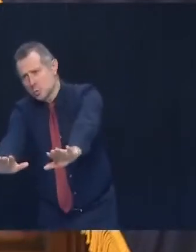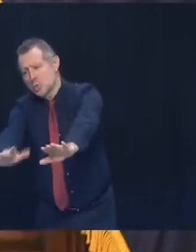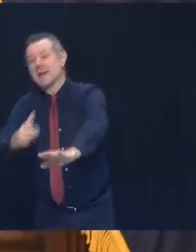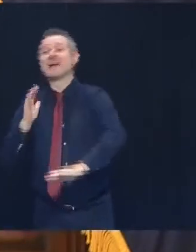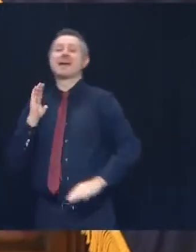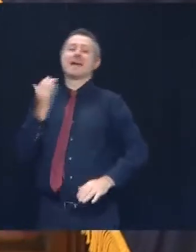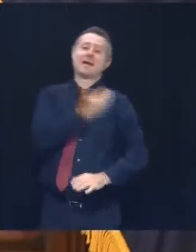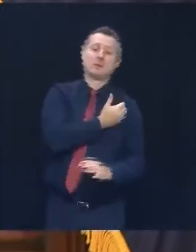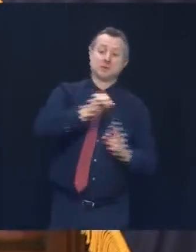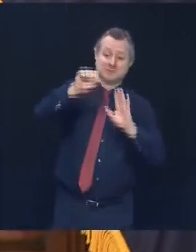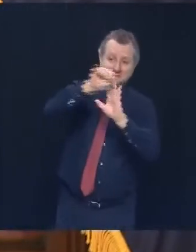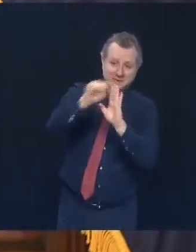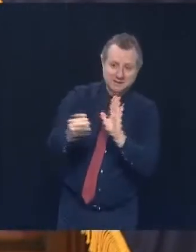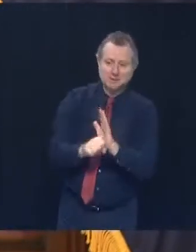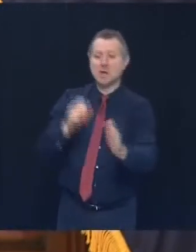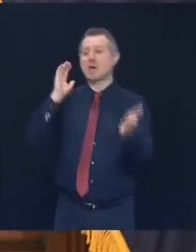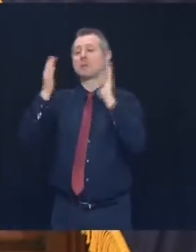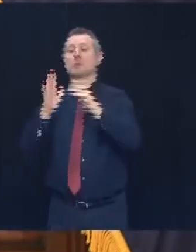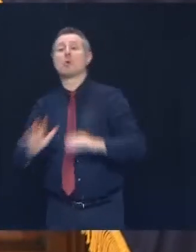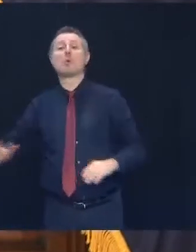globe, right?